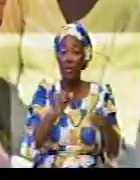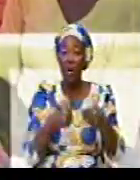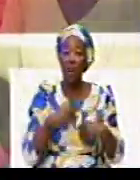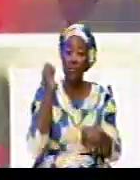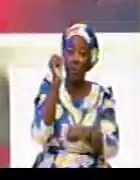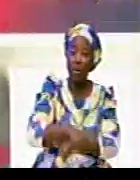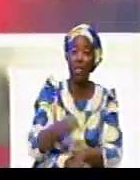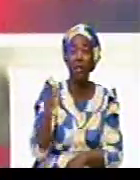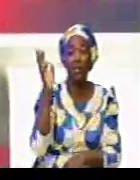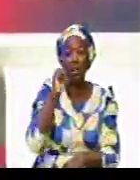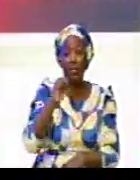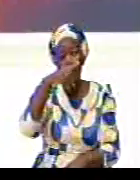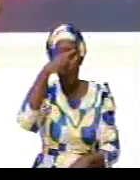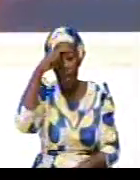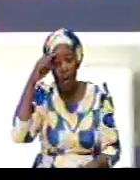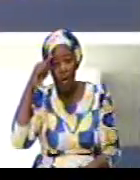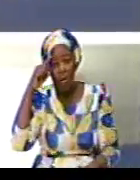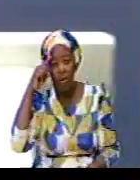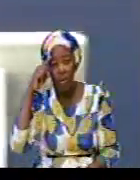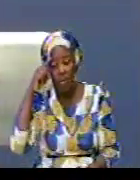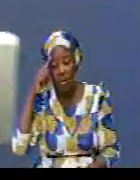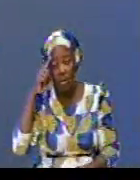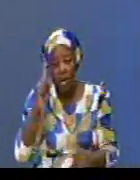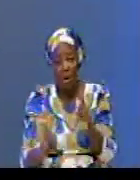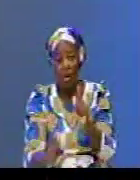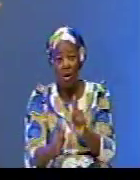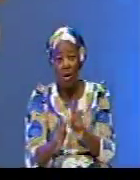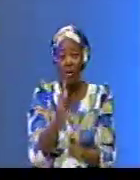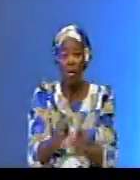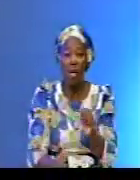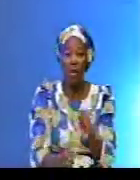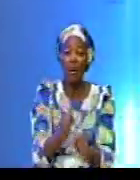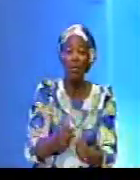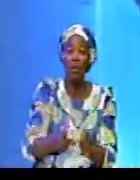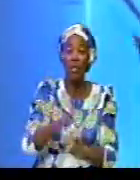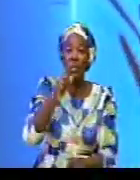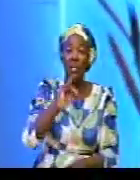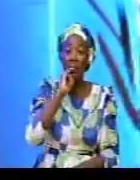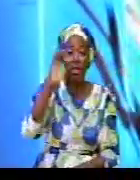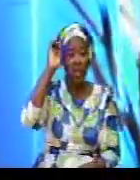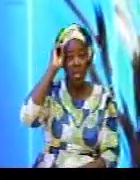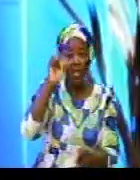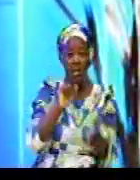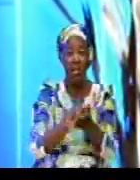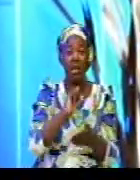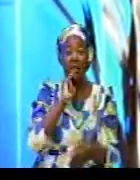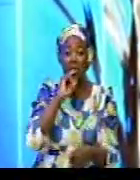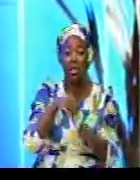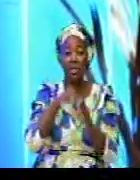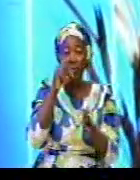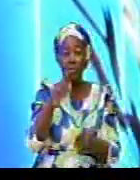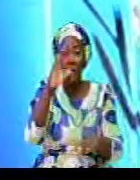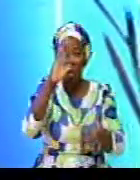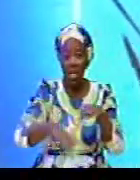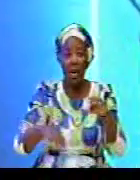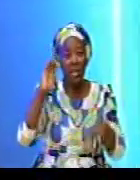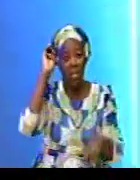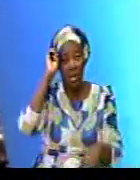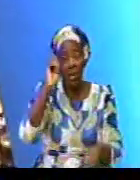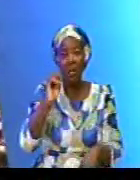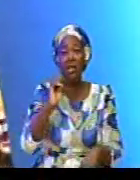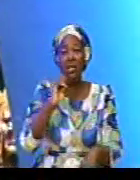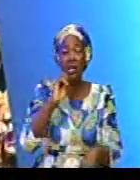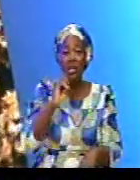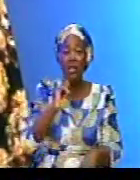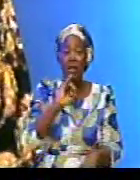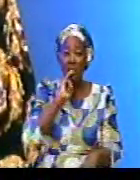of God, little children, and have overcome them, because greater is he